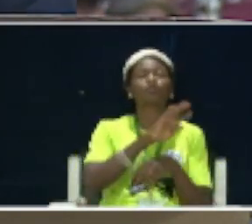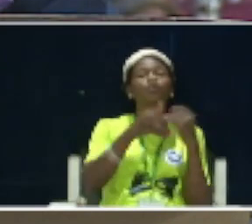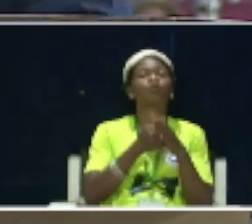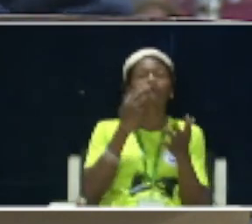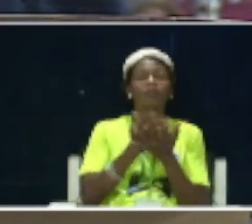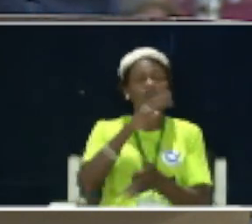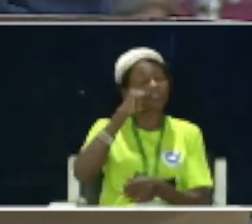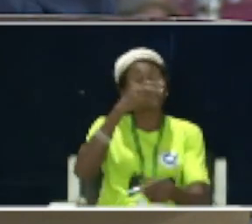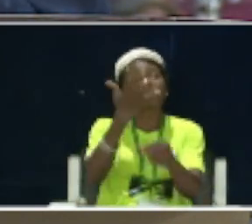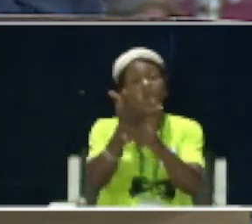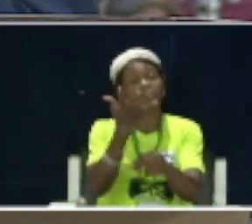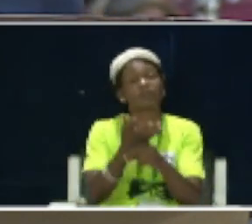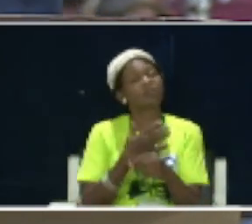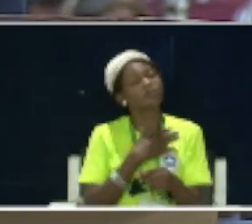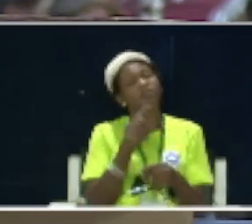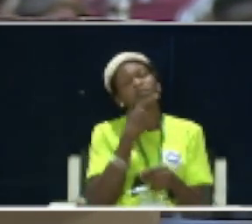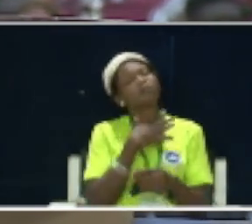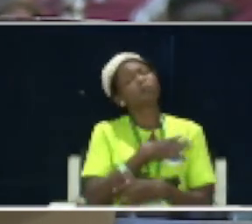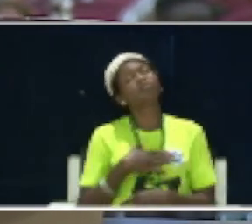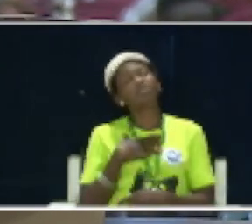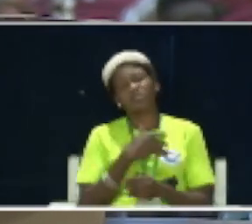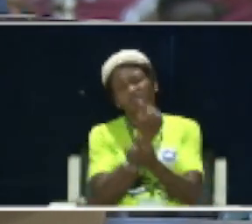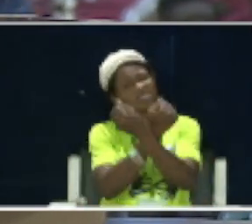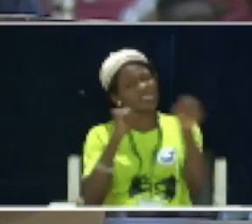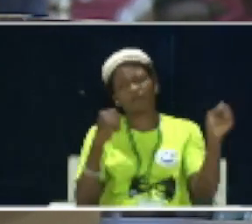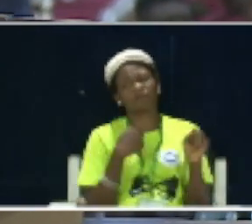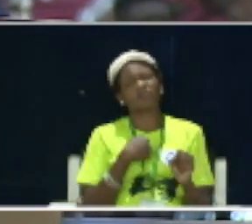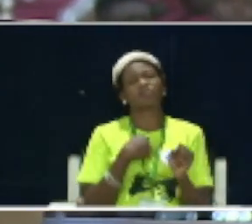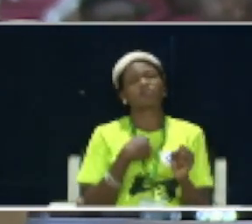begged and said, please save me.